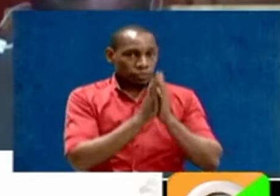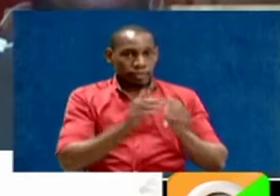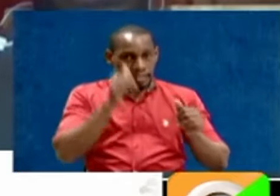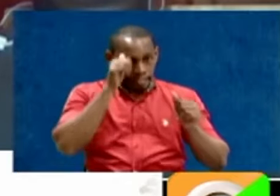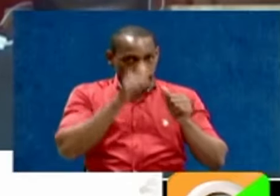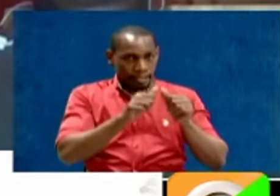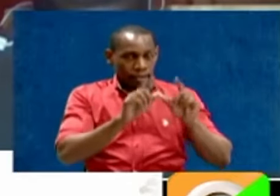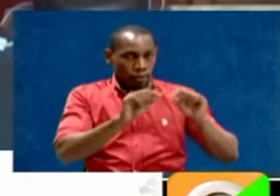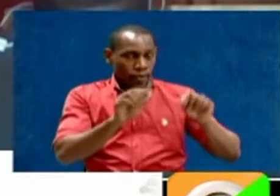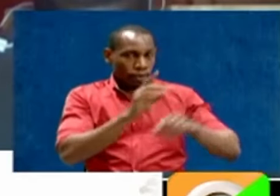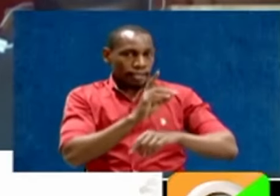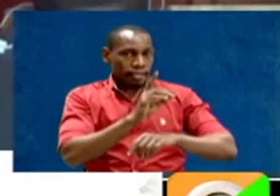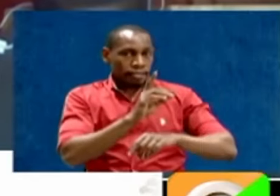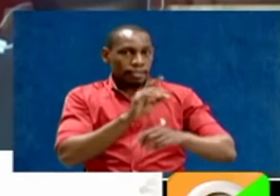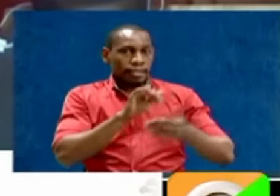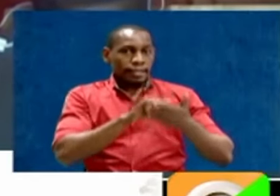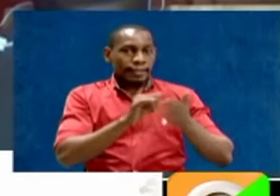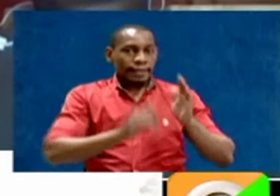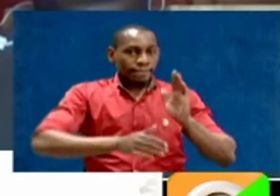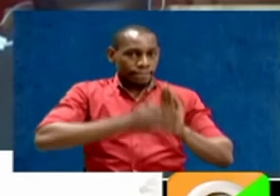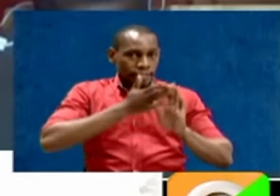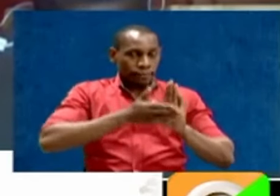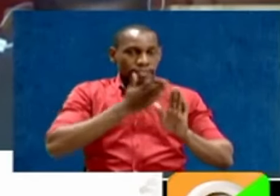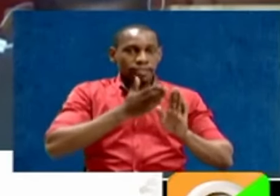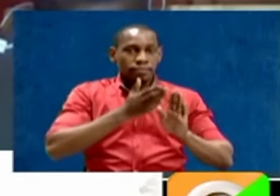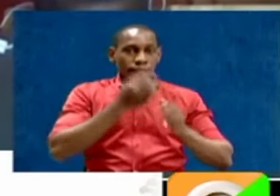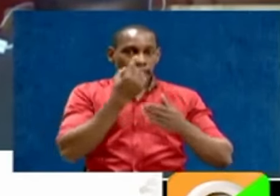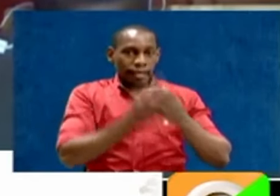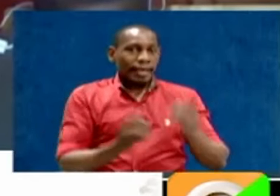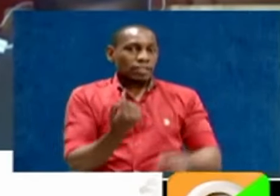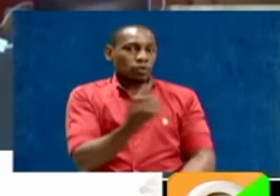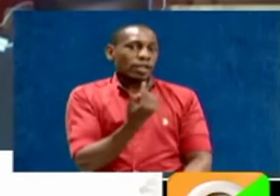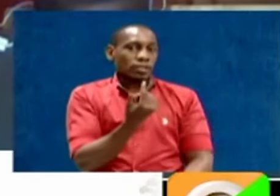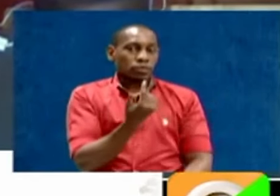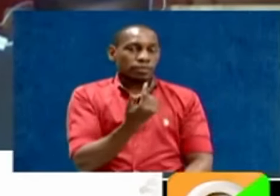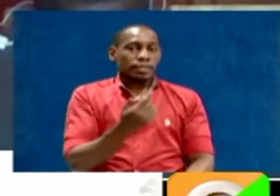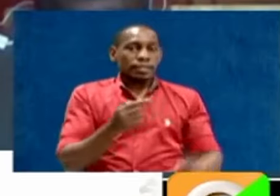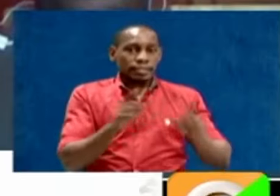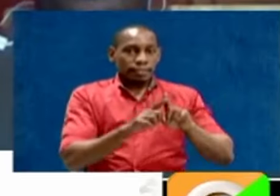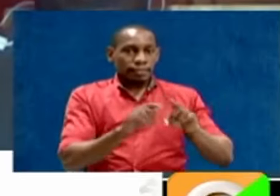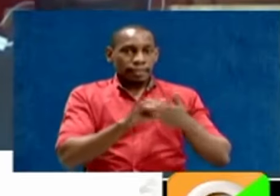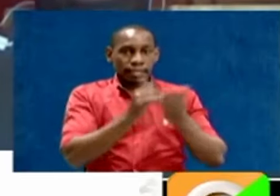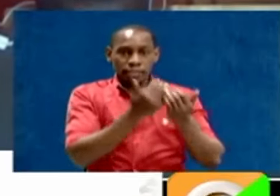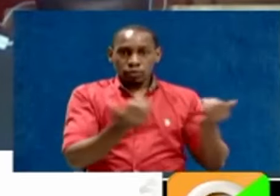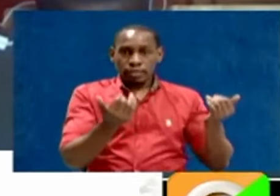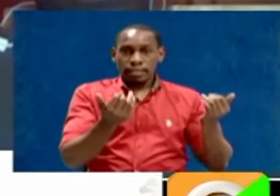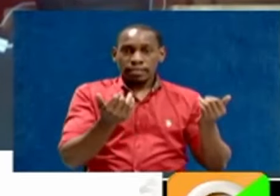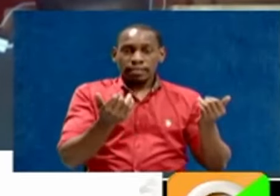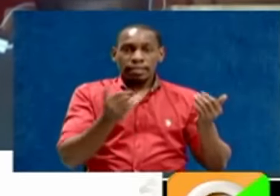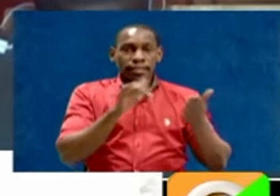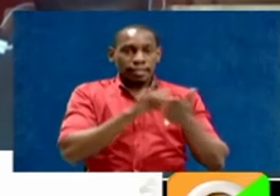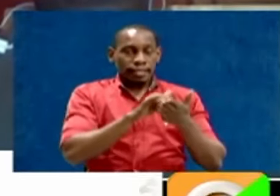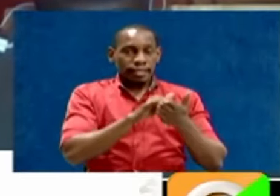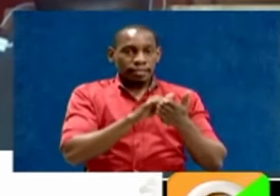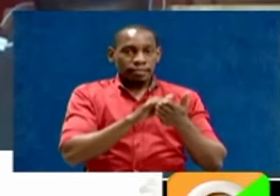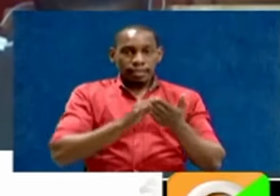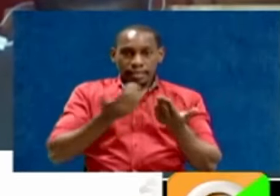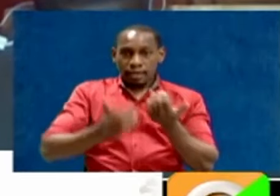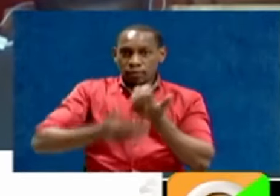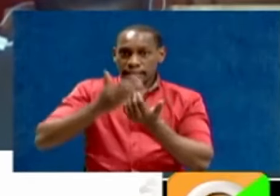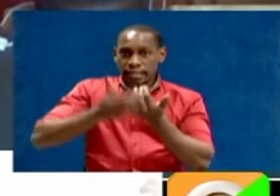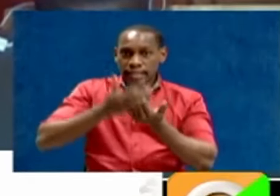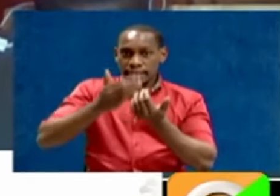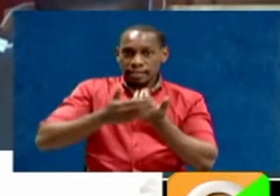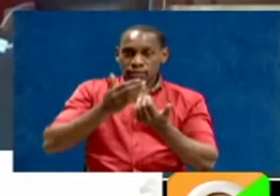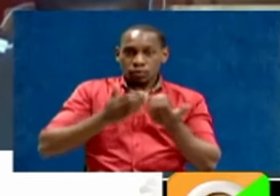mentioned, Daktari, that you immediately went into isolation. You've talked about the children being under the care